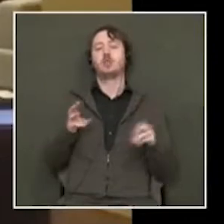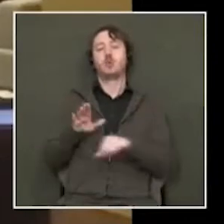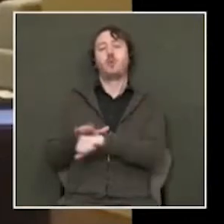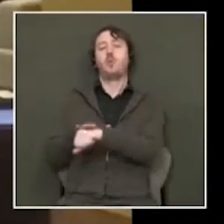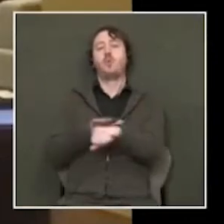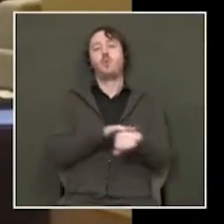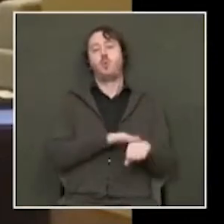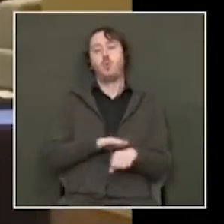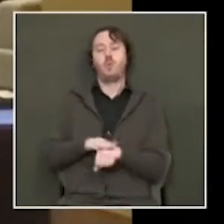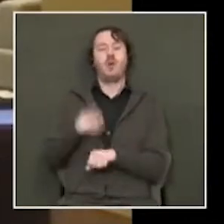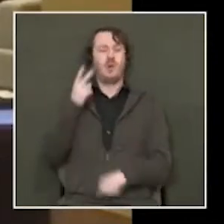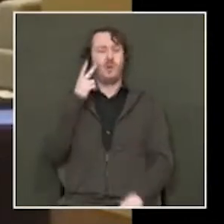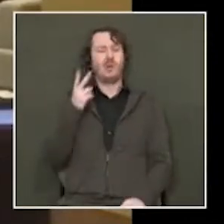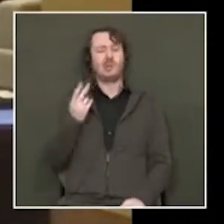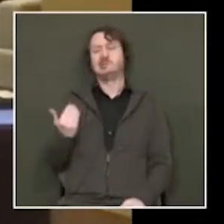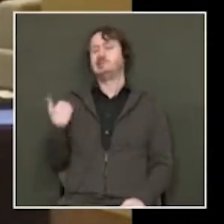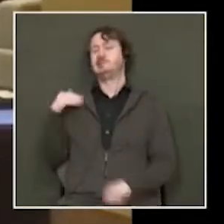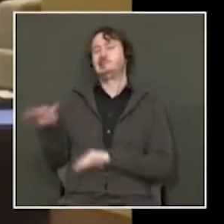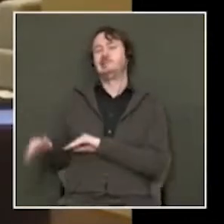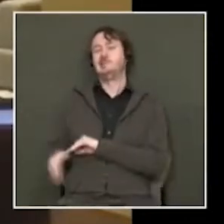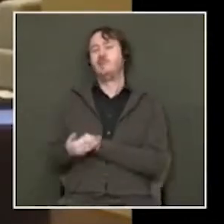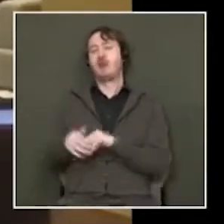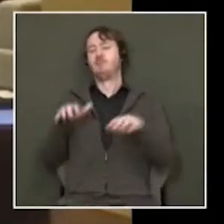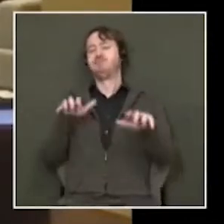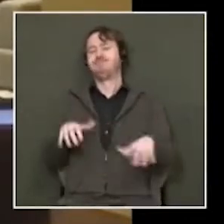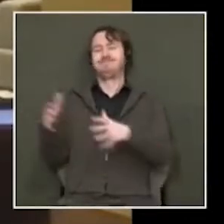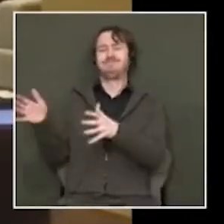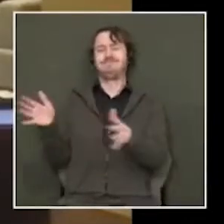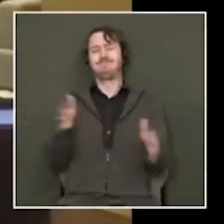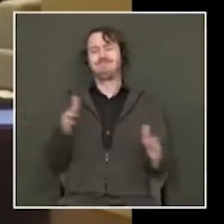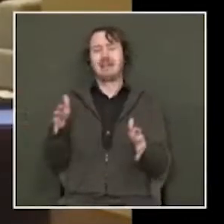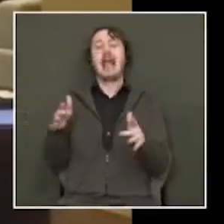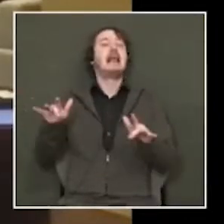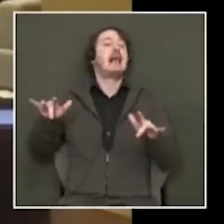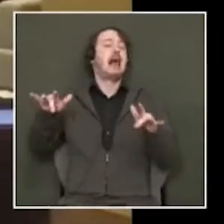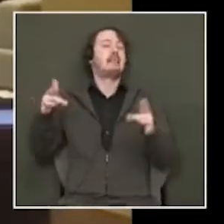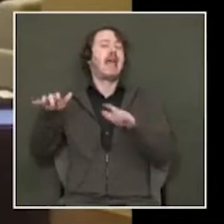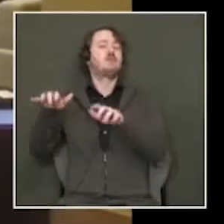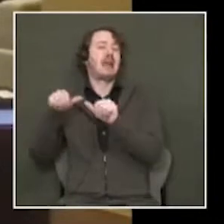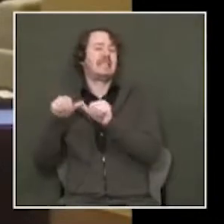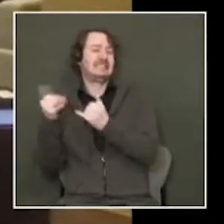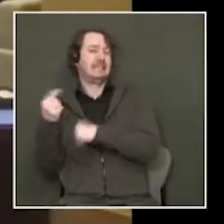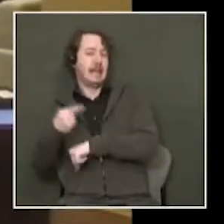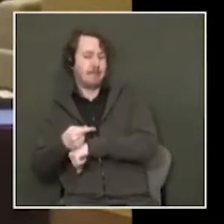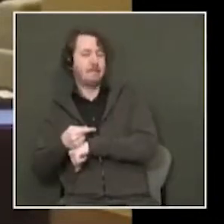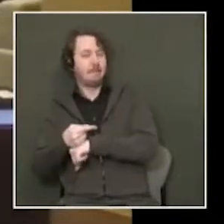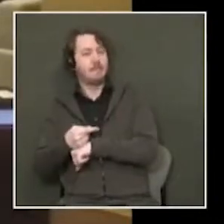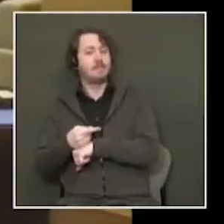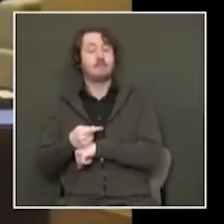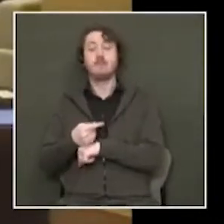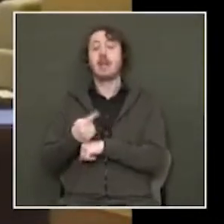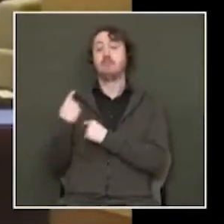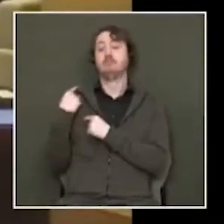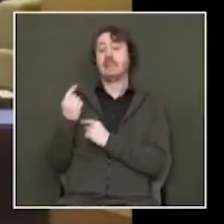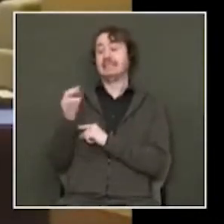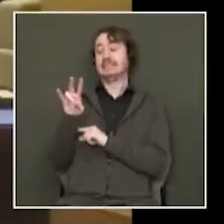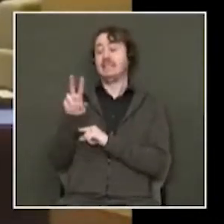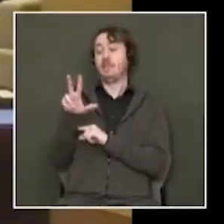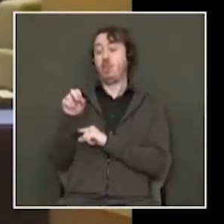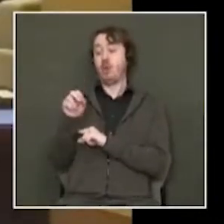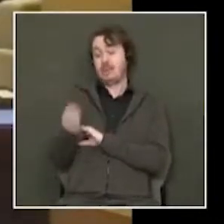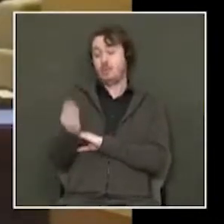saw some heavy rains and winds overnight, and light rain across the area is continuing. As of 7:30 this morning, the